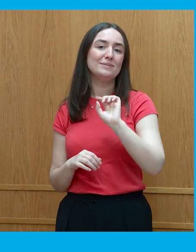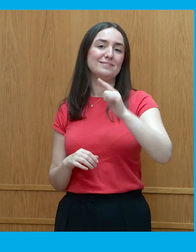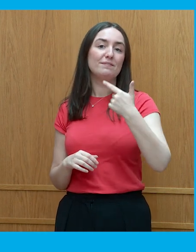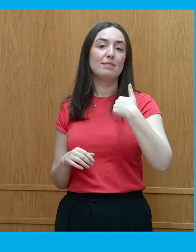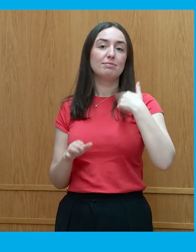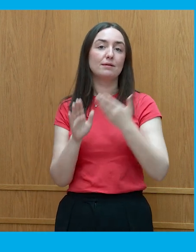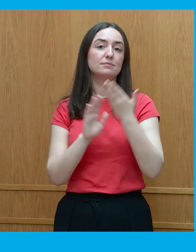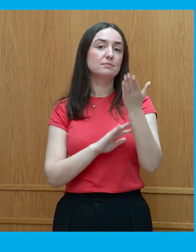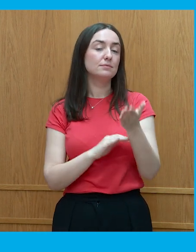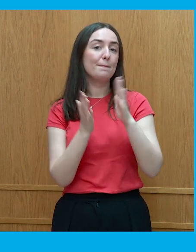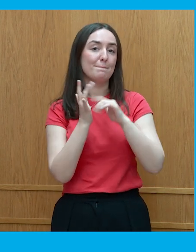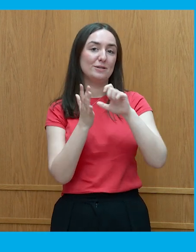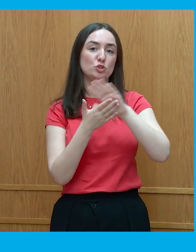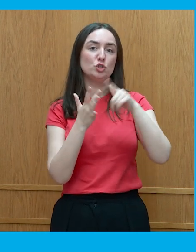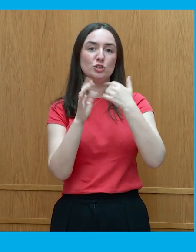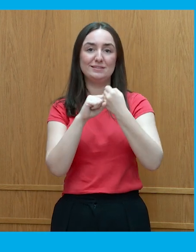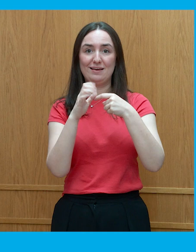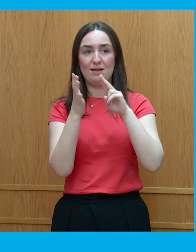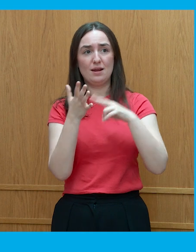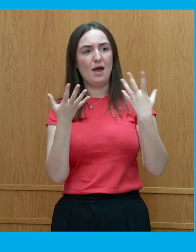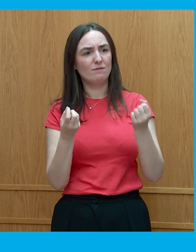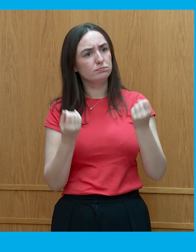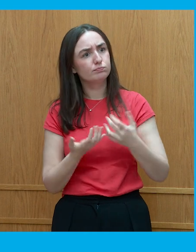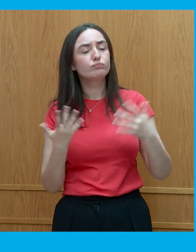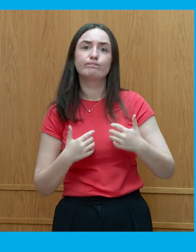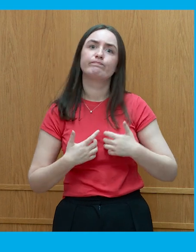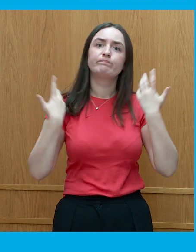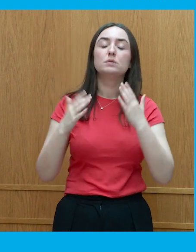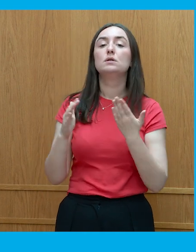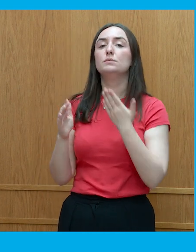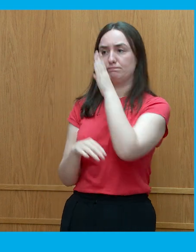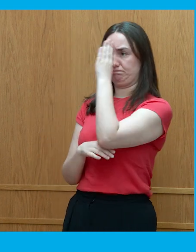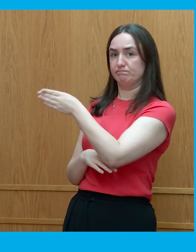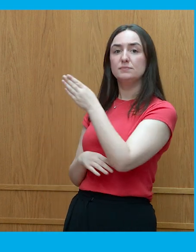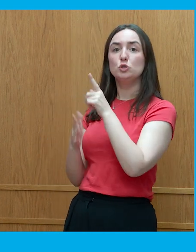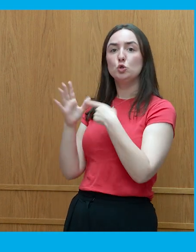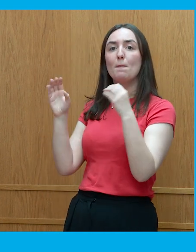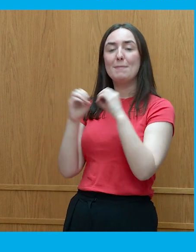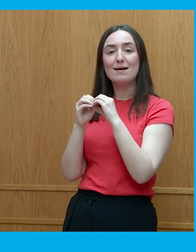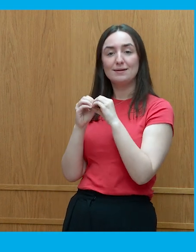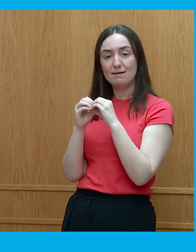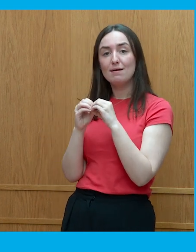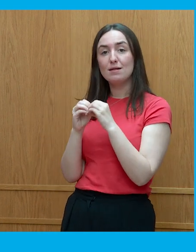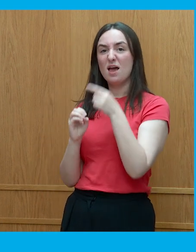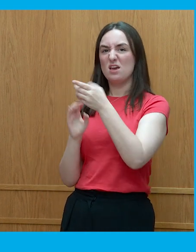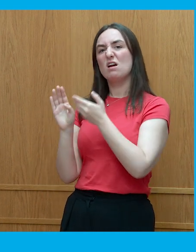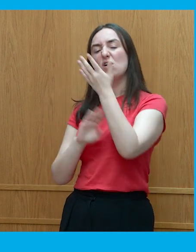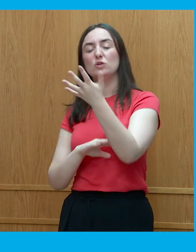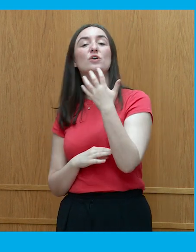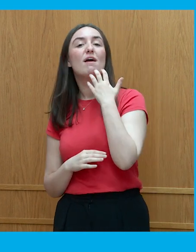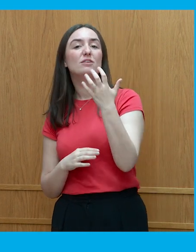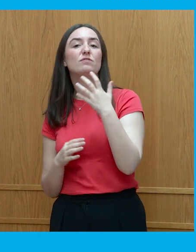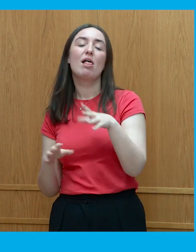and there was a lot of anger towards Joe Biden when he'd gone over to Israel, embraced